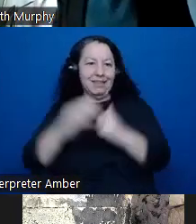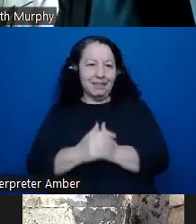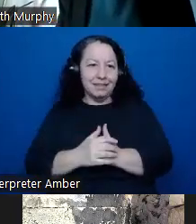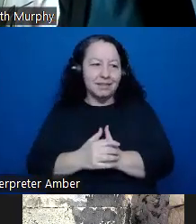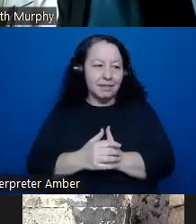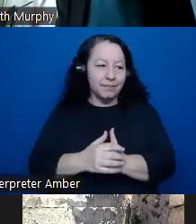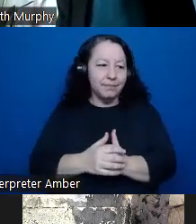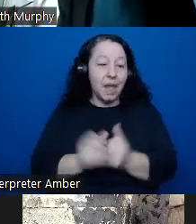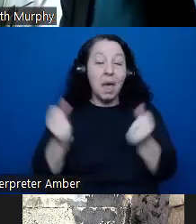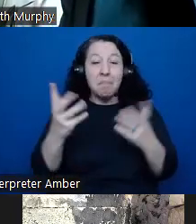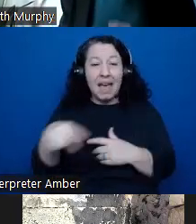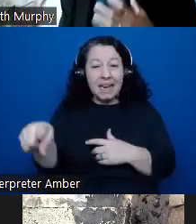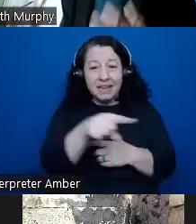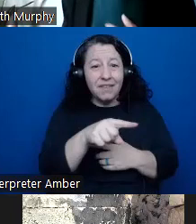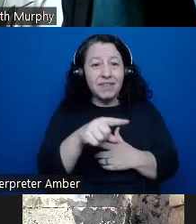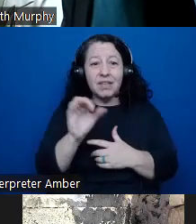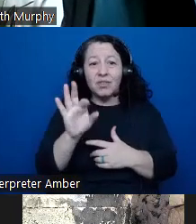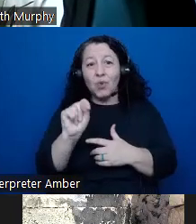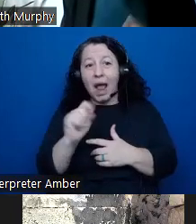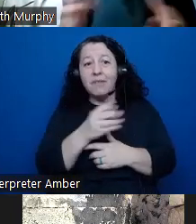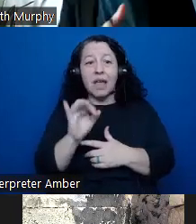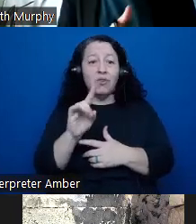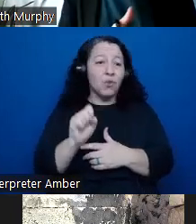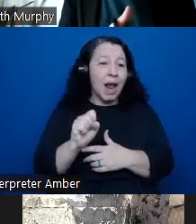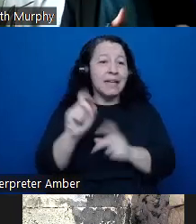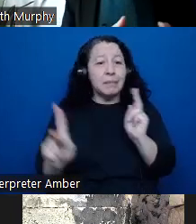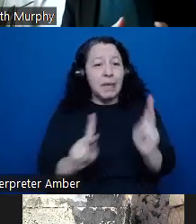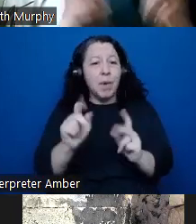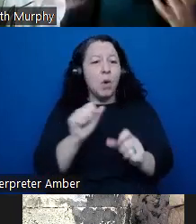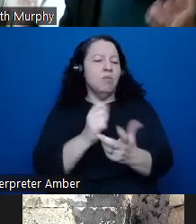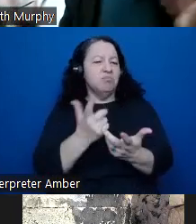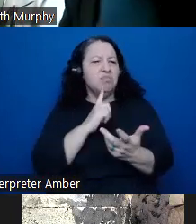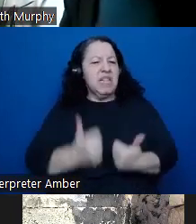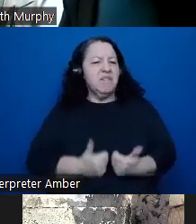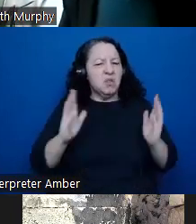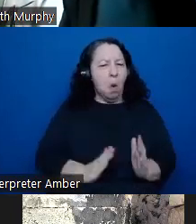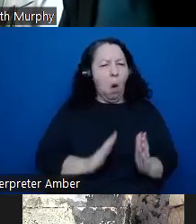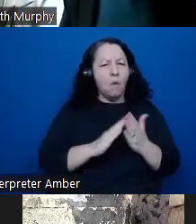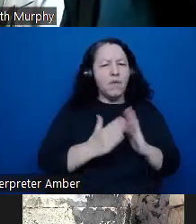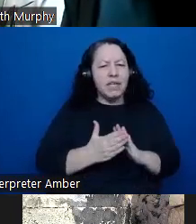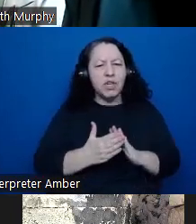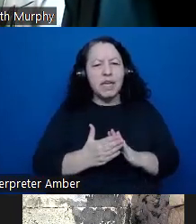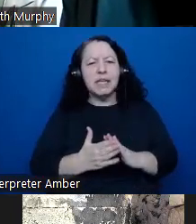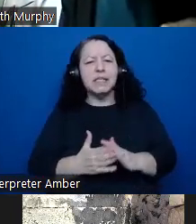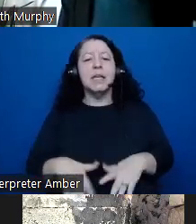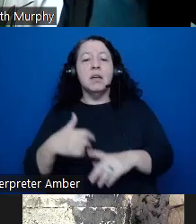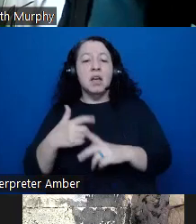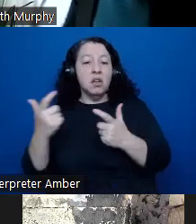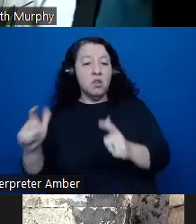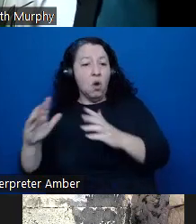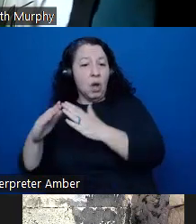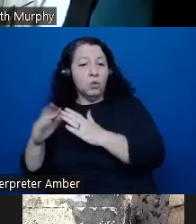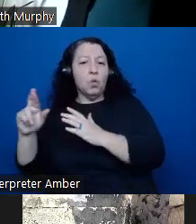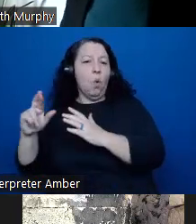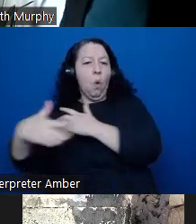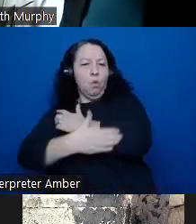Now, many of these crafts and tradespeople lived in small villages, in their houses, or on rural villas.